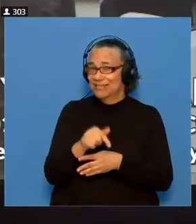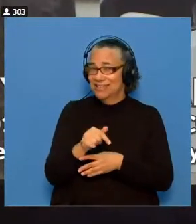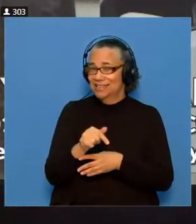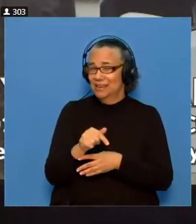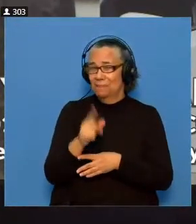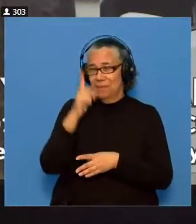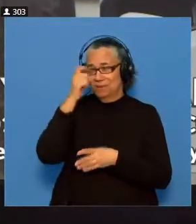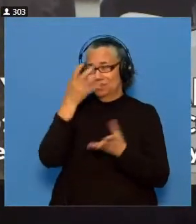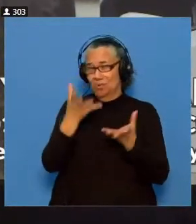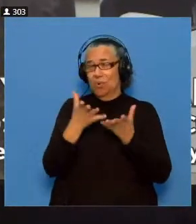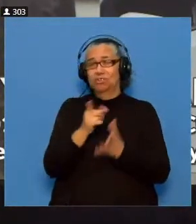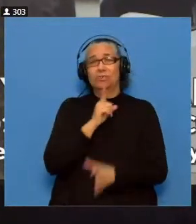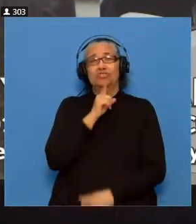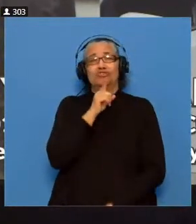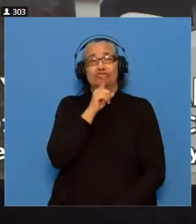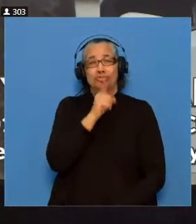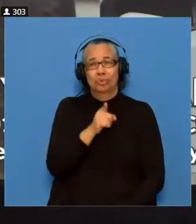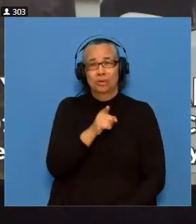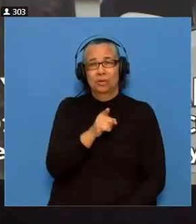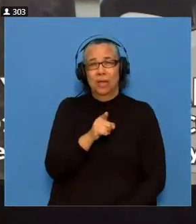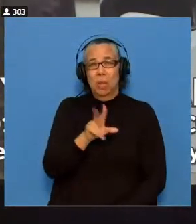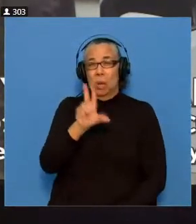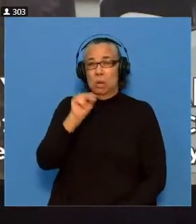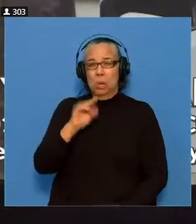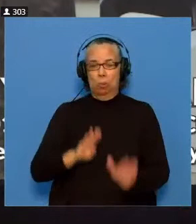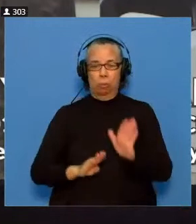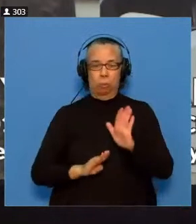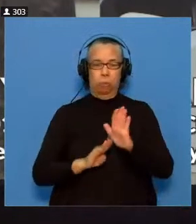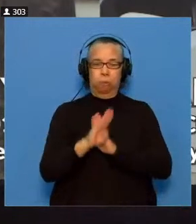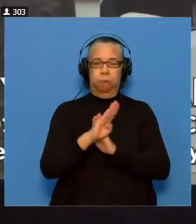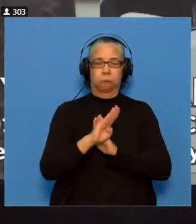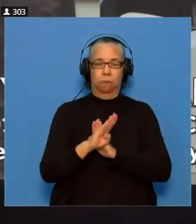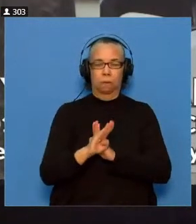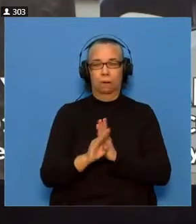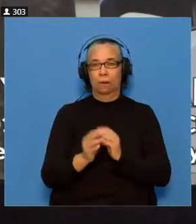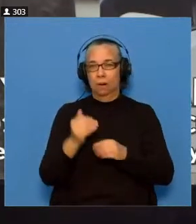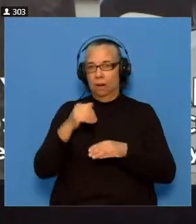to be absolutely sure of no spikes in or